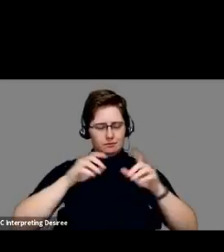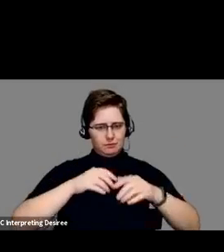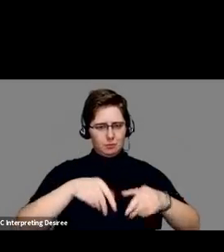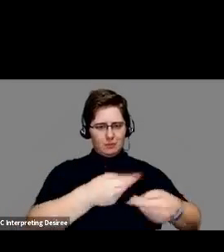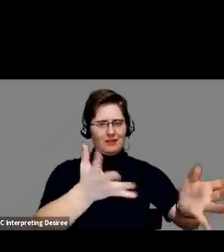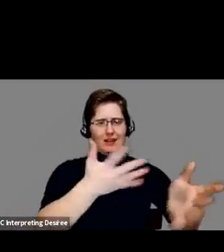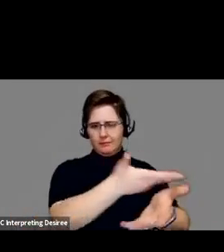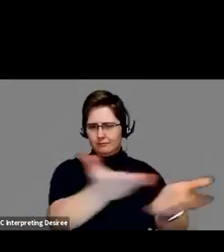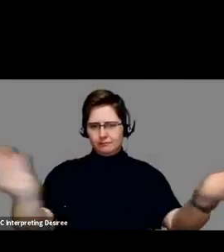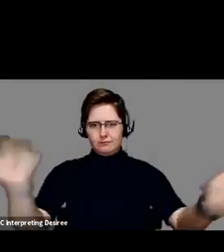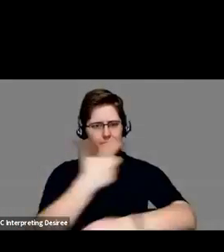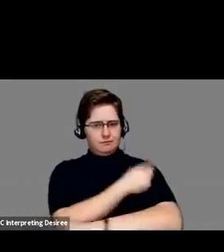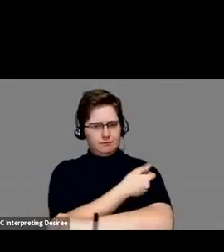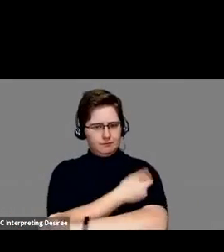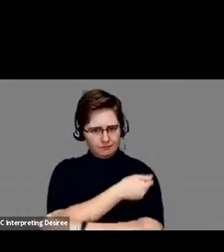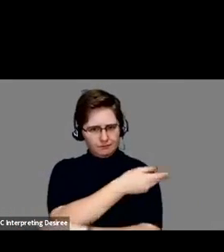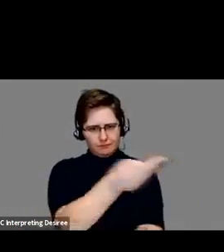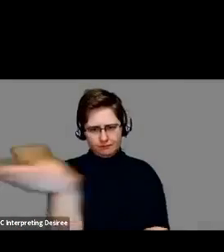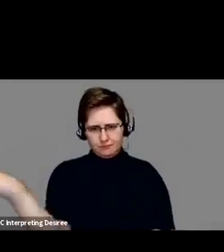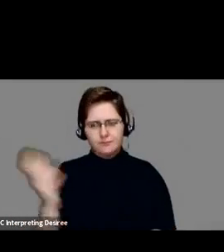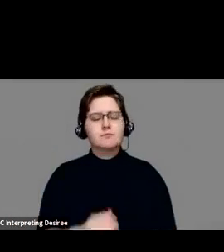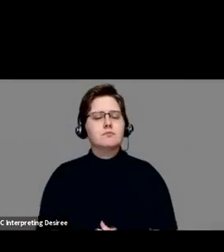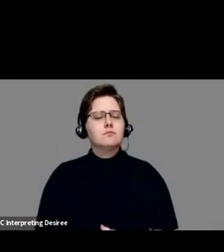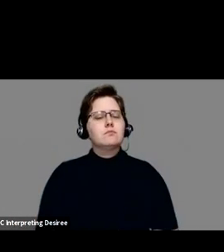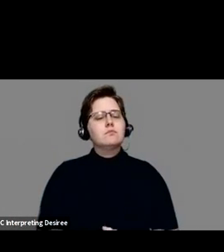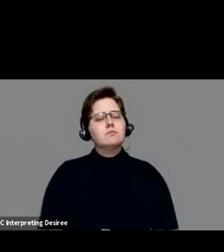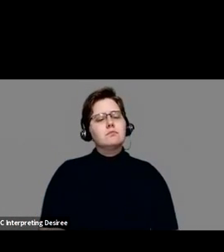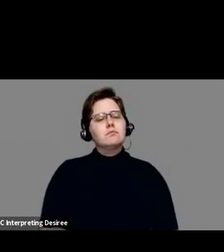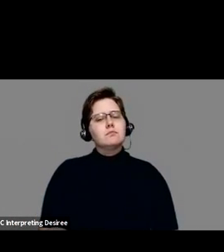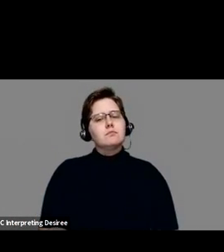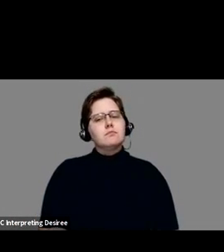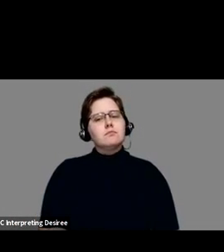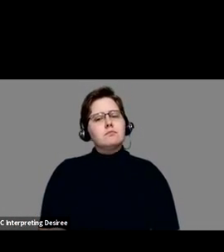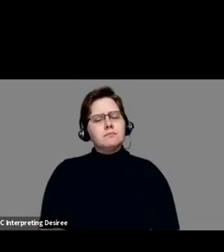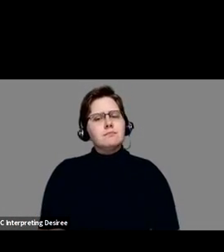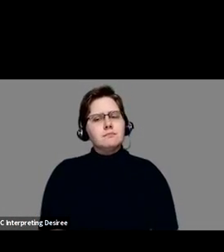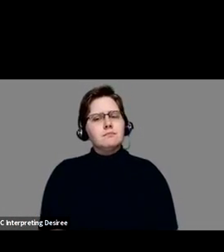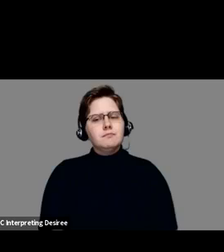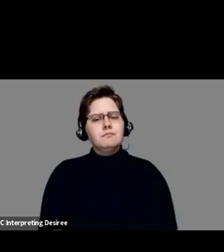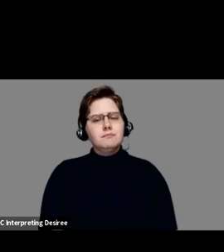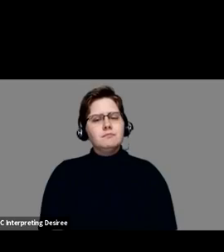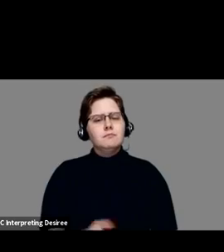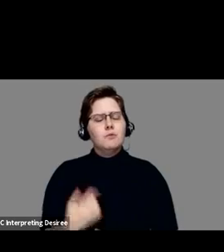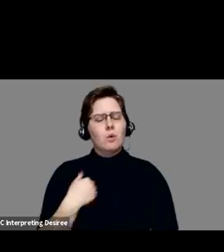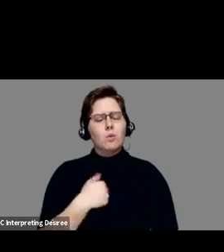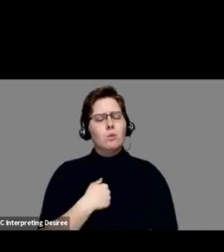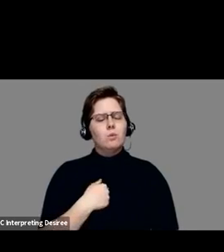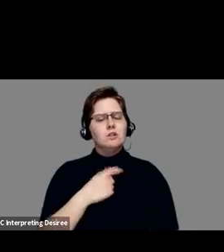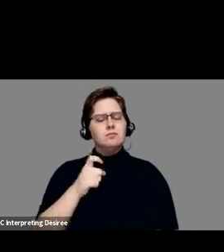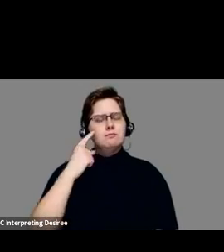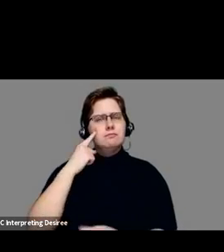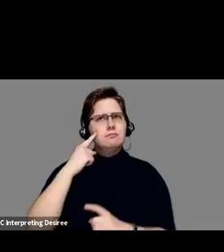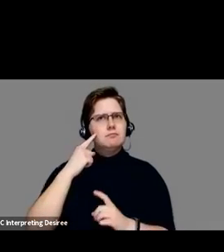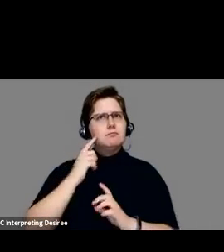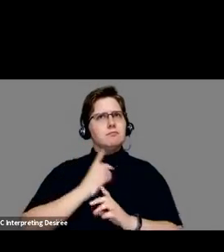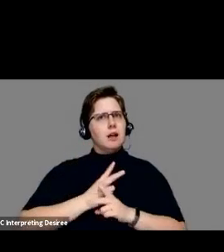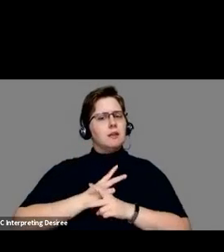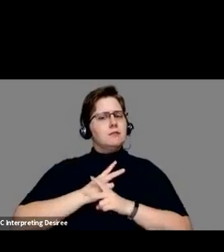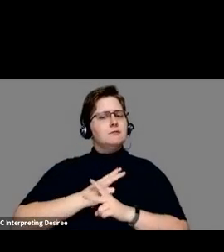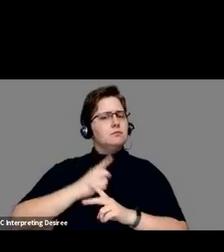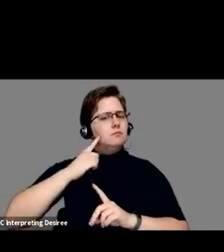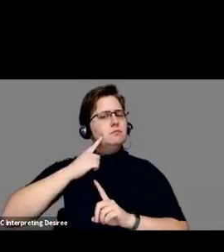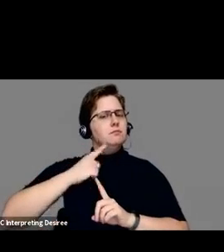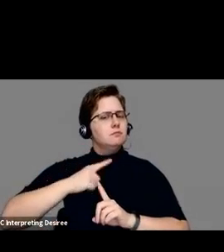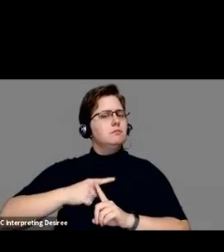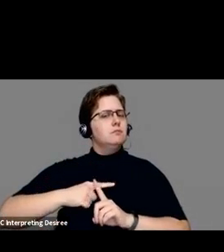vaccine. So I think we should, we should be cautiously optimistic that we have a